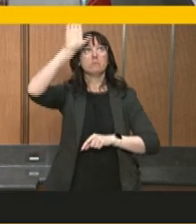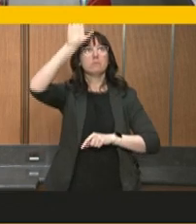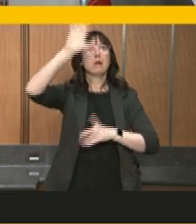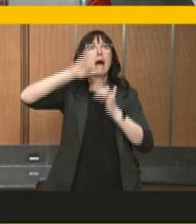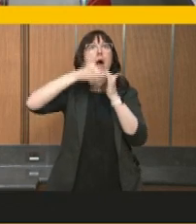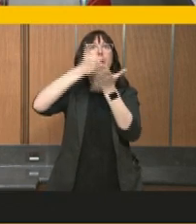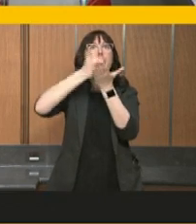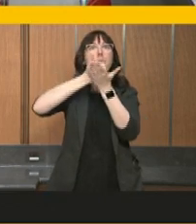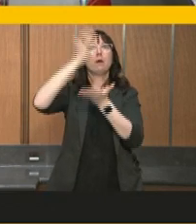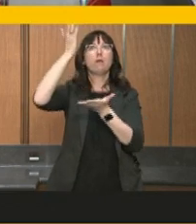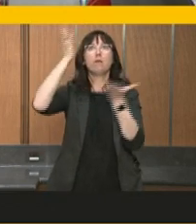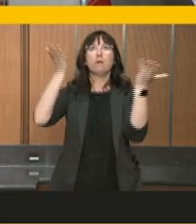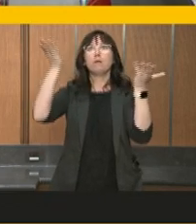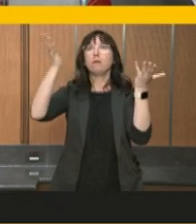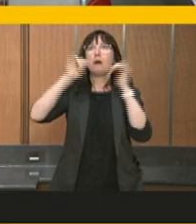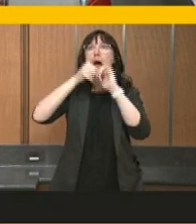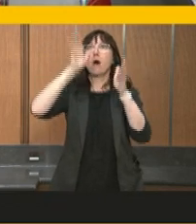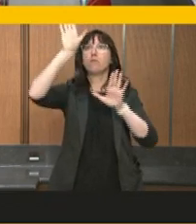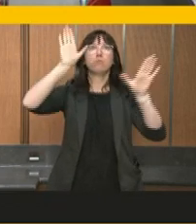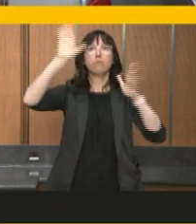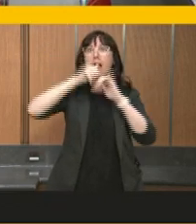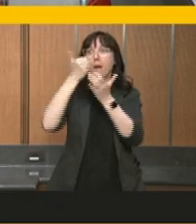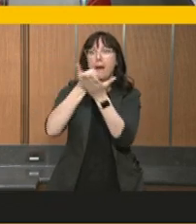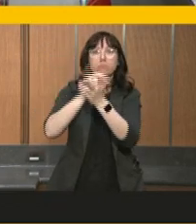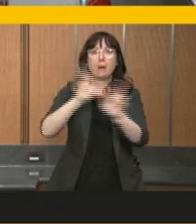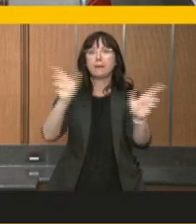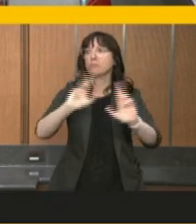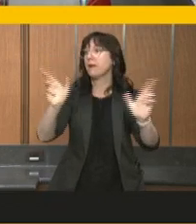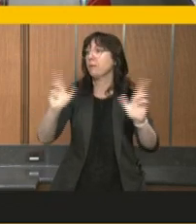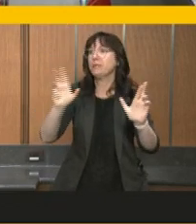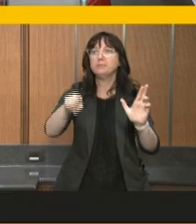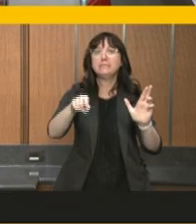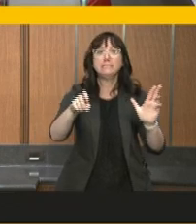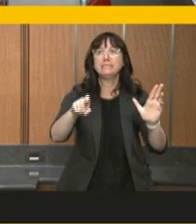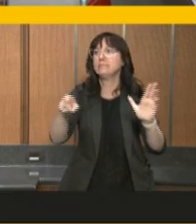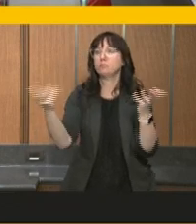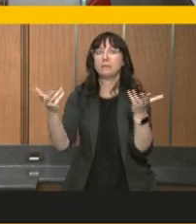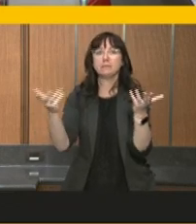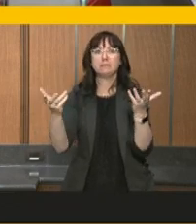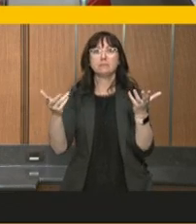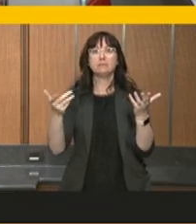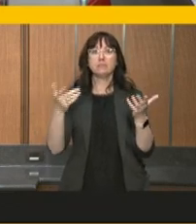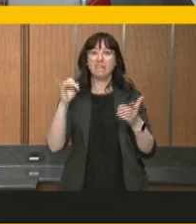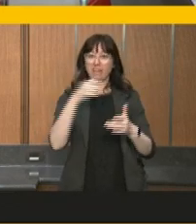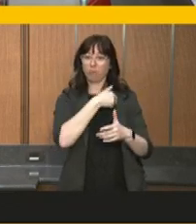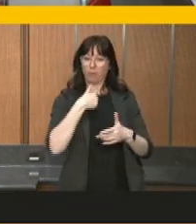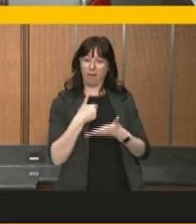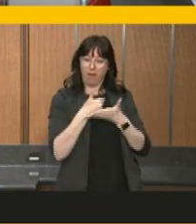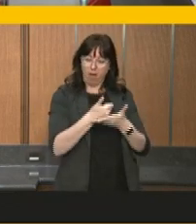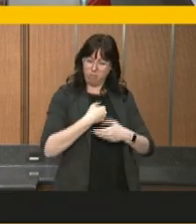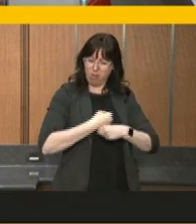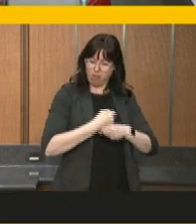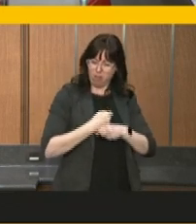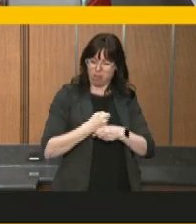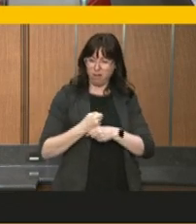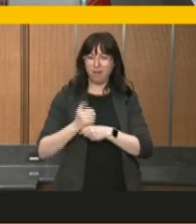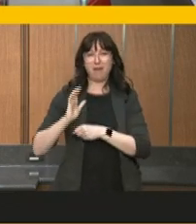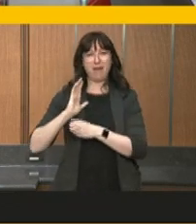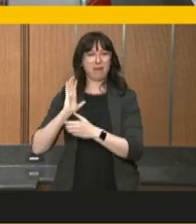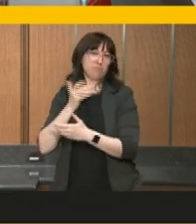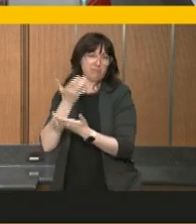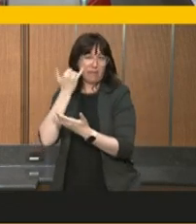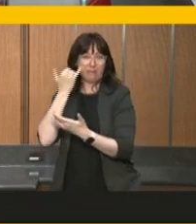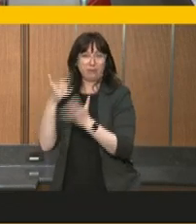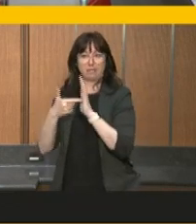stepping up and are looking at whether they have the capacity to retool and to